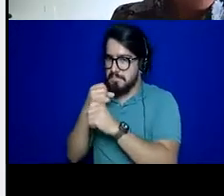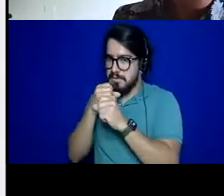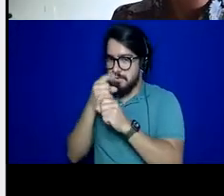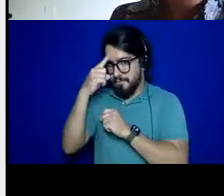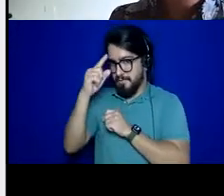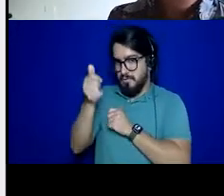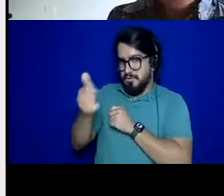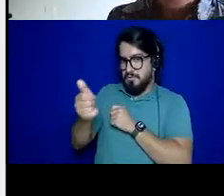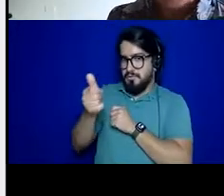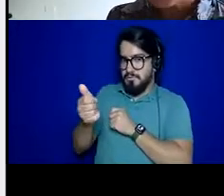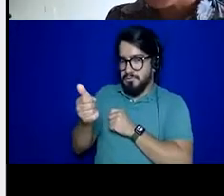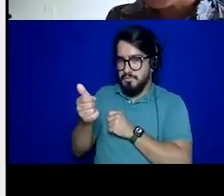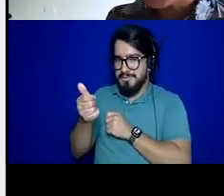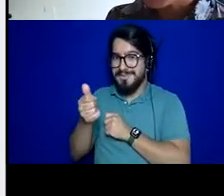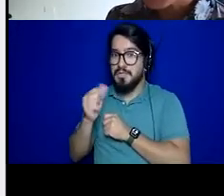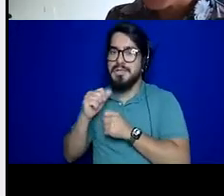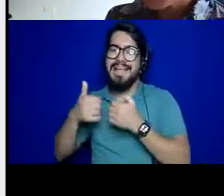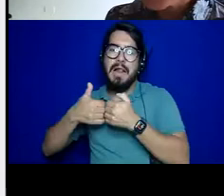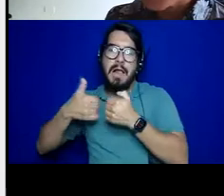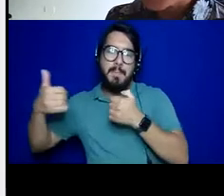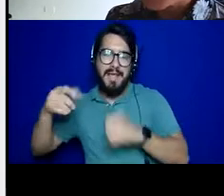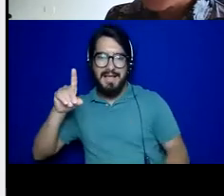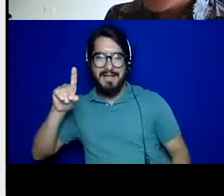that isn't on that same device.